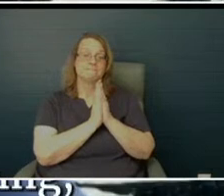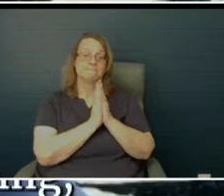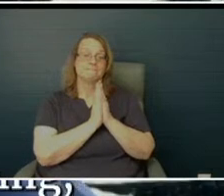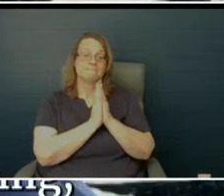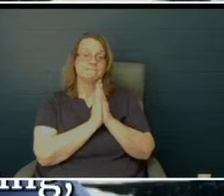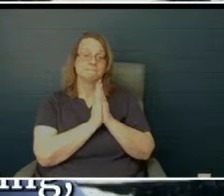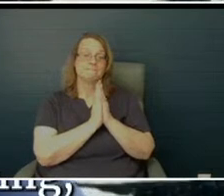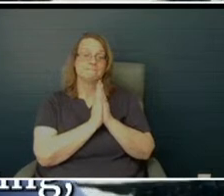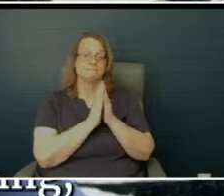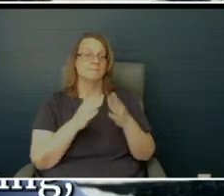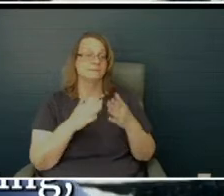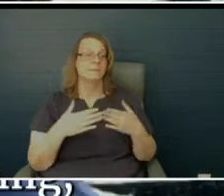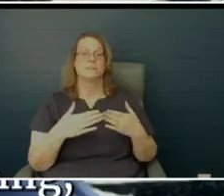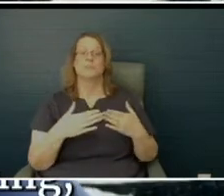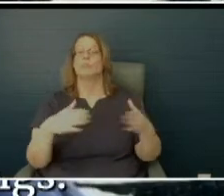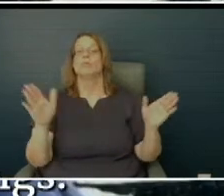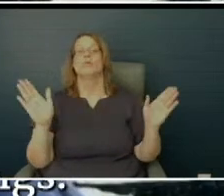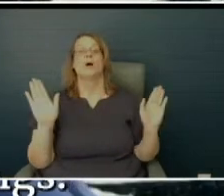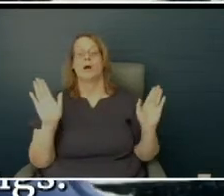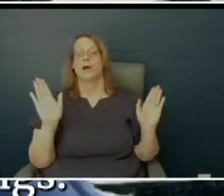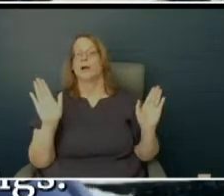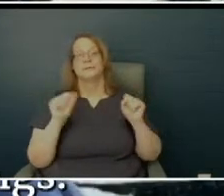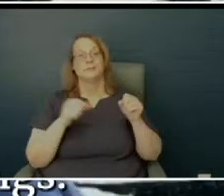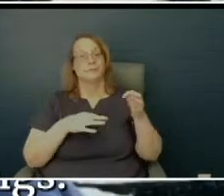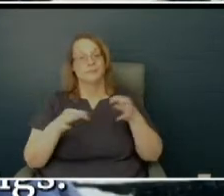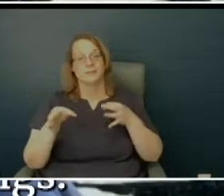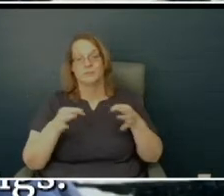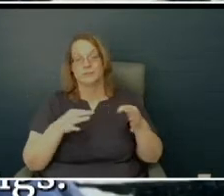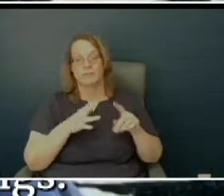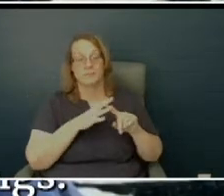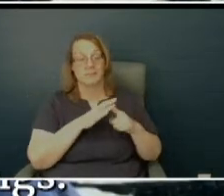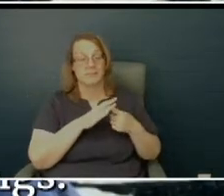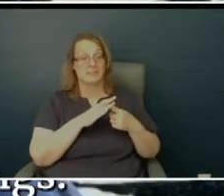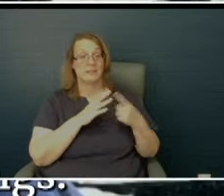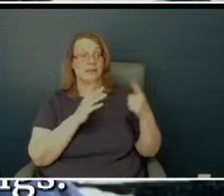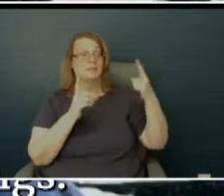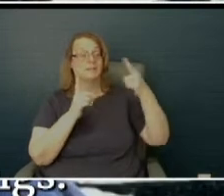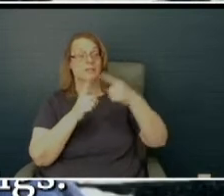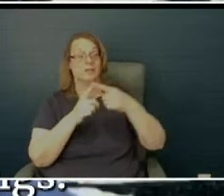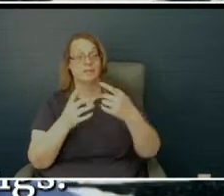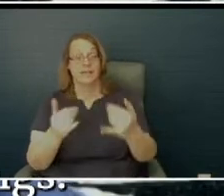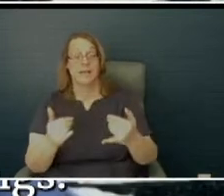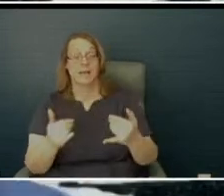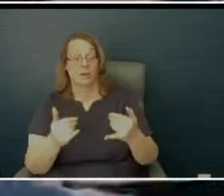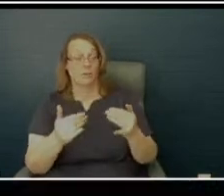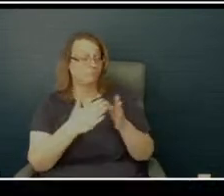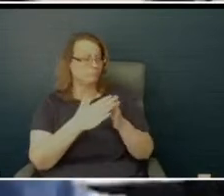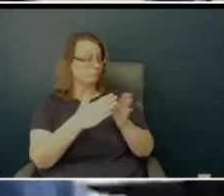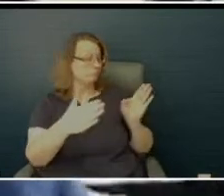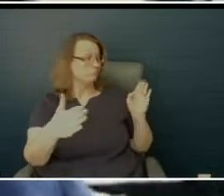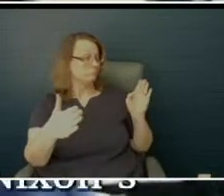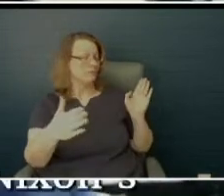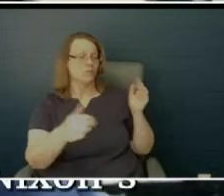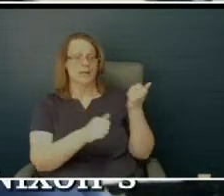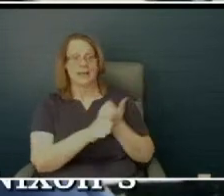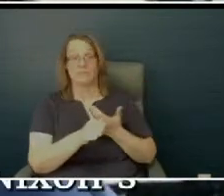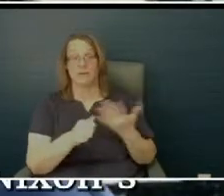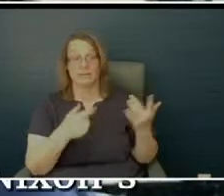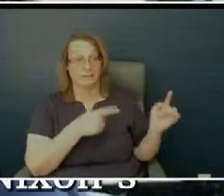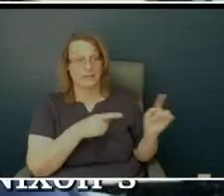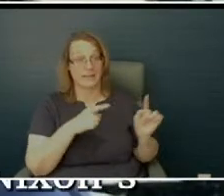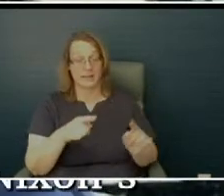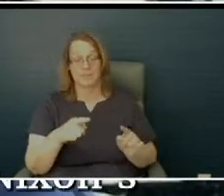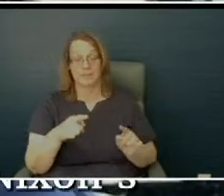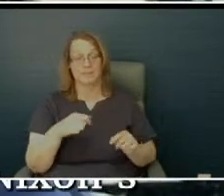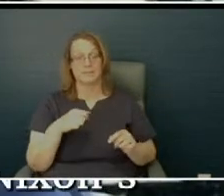as broad as you could describe. From the beginning, I remember he's from the beginning of time up until today, for any and all things. He mentioned